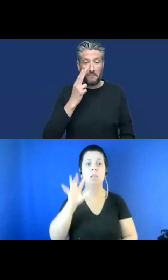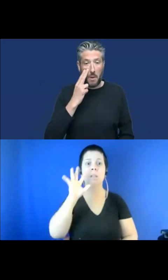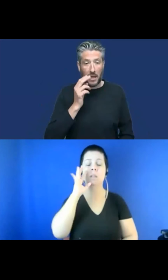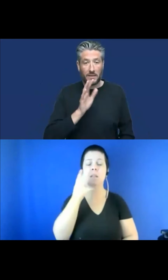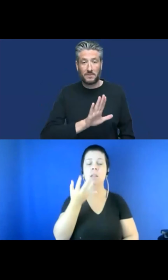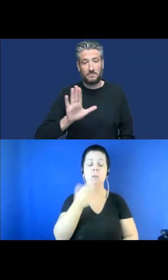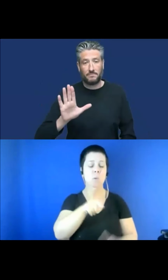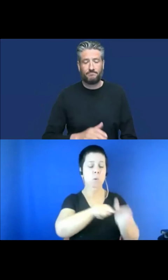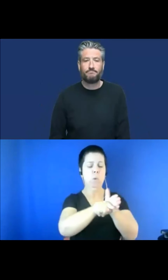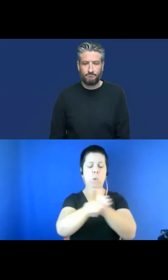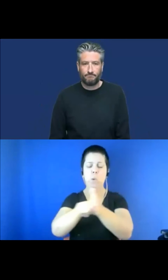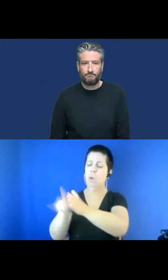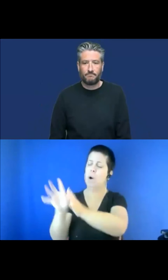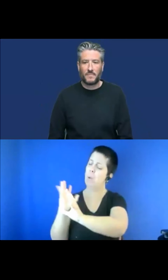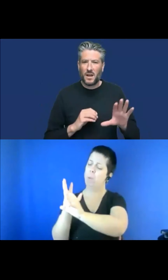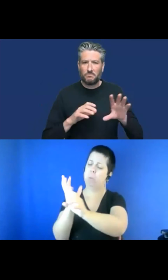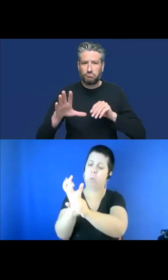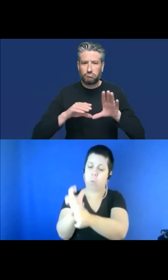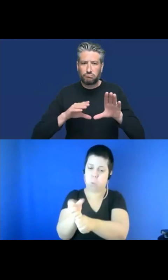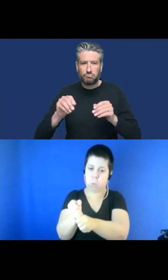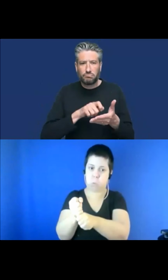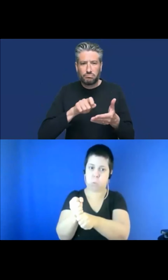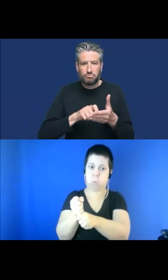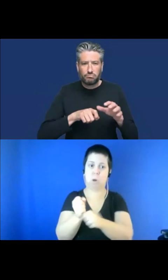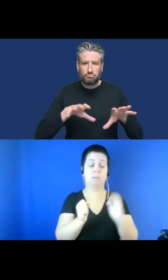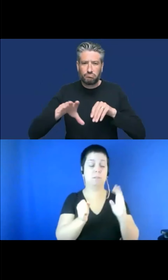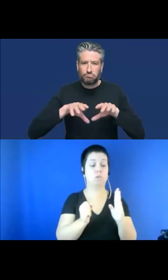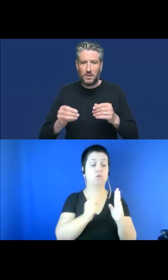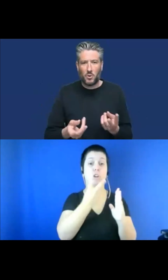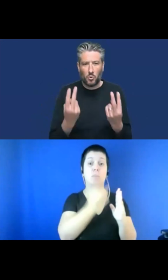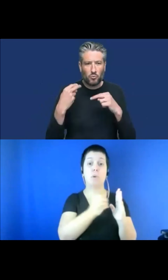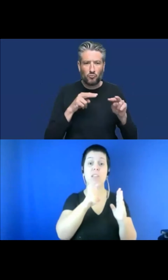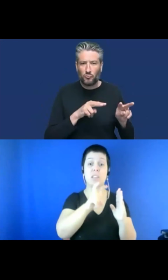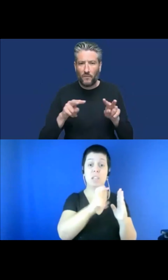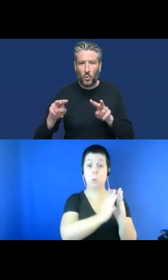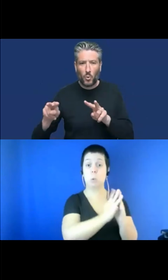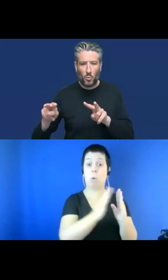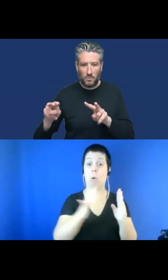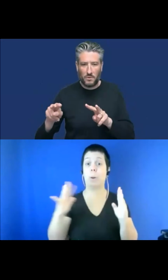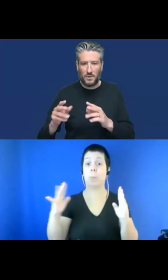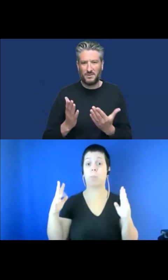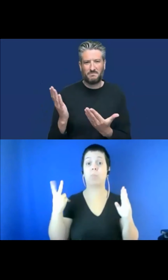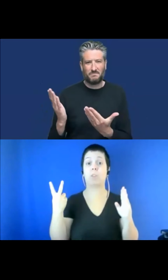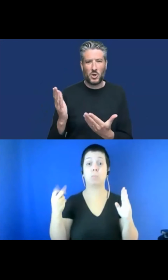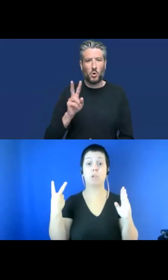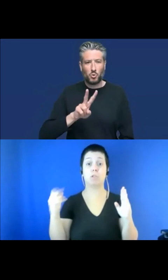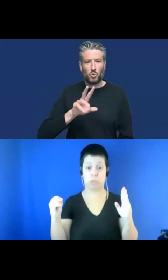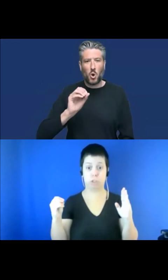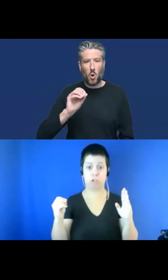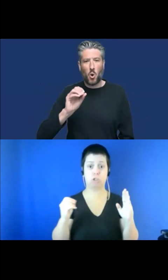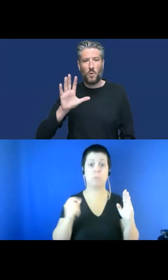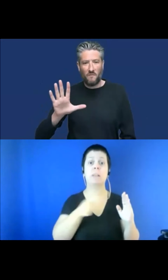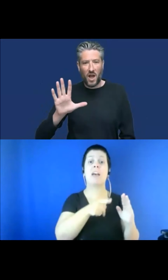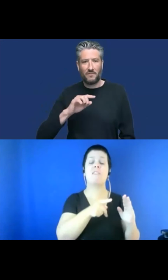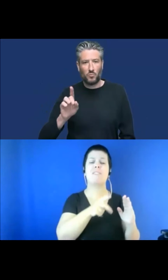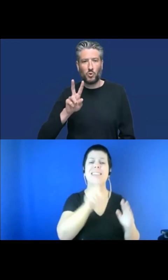this literature for the period of 2005 to 2020. They searched 9 databases and used